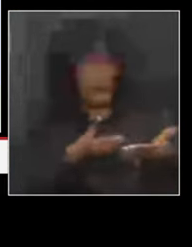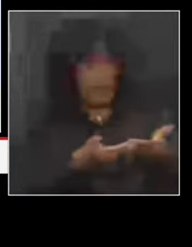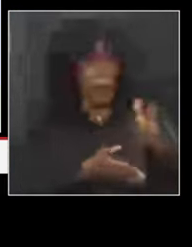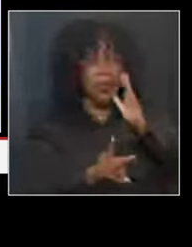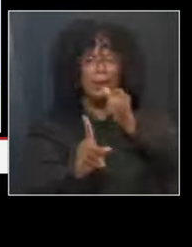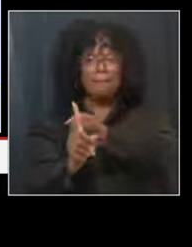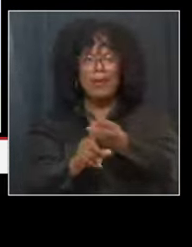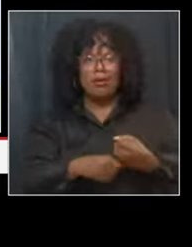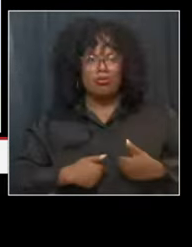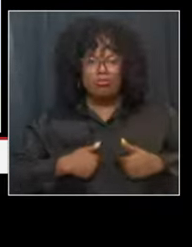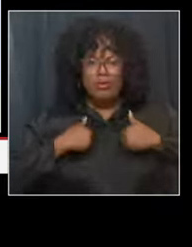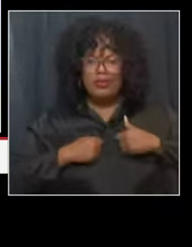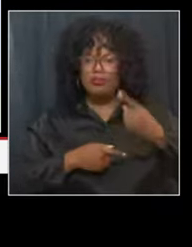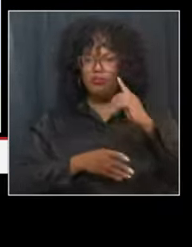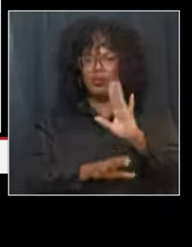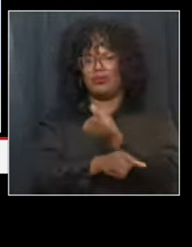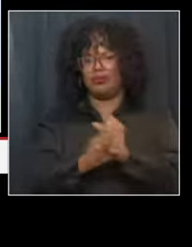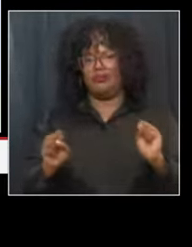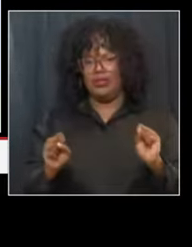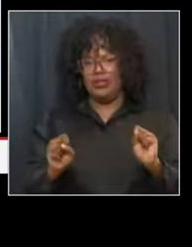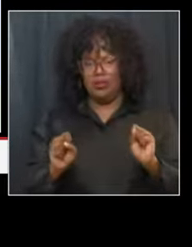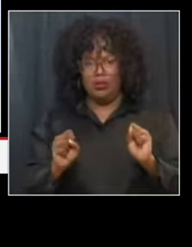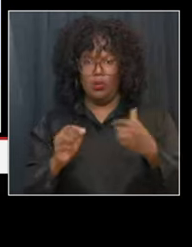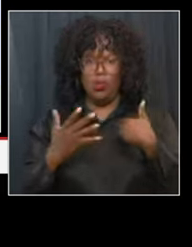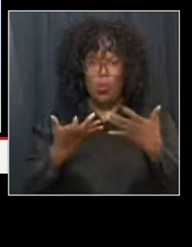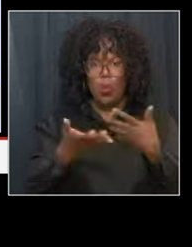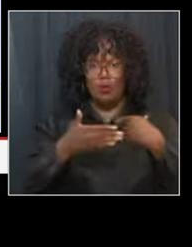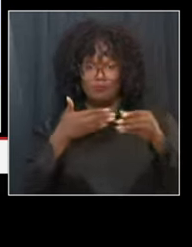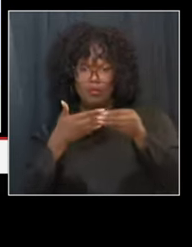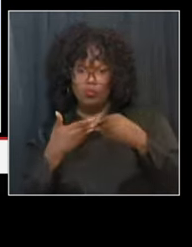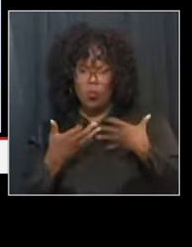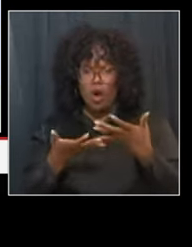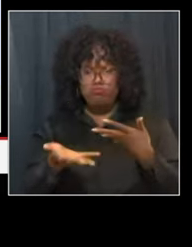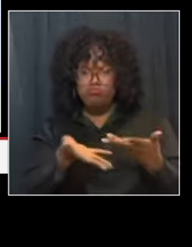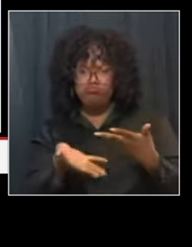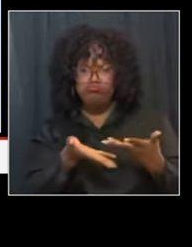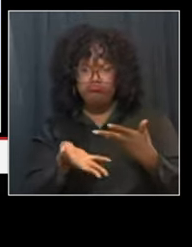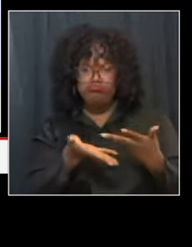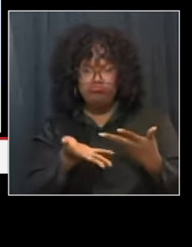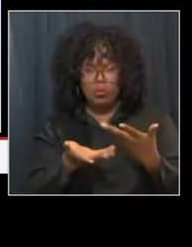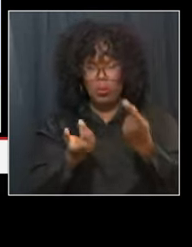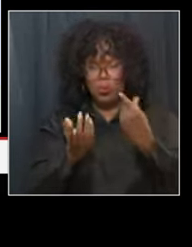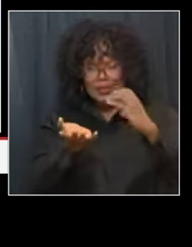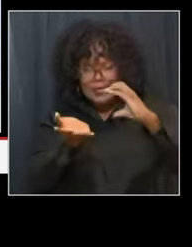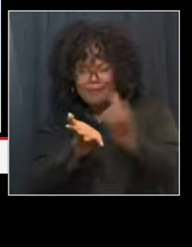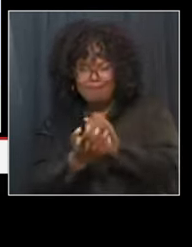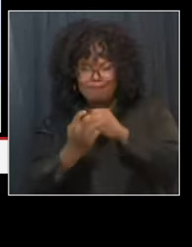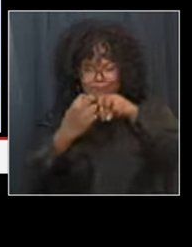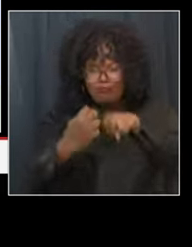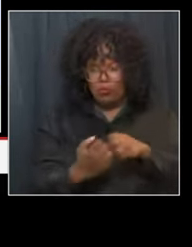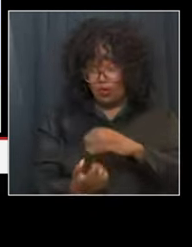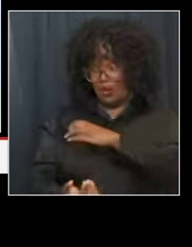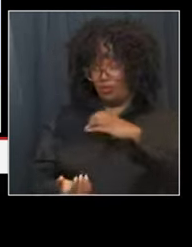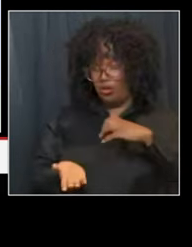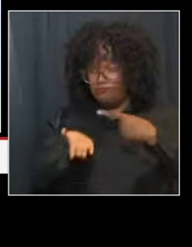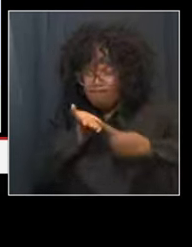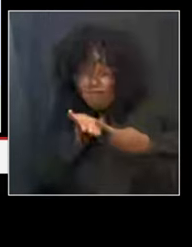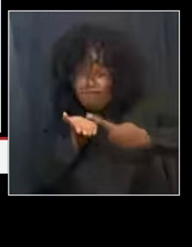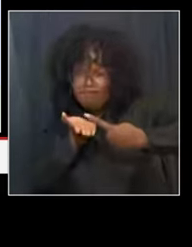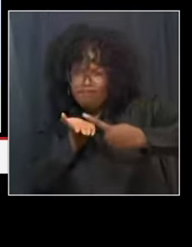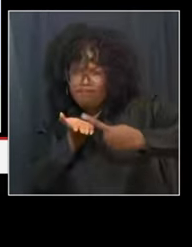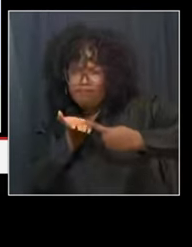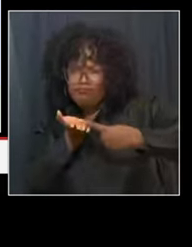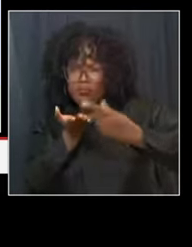will work with you and other members to sort of explain our thought process. And if anything changes in the city, work with you for